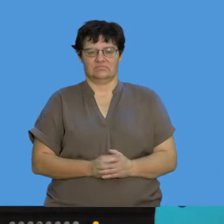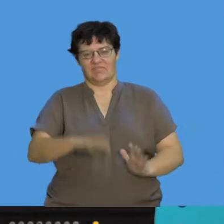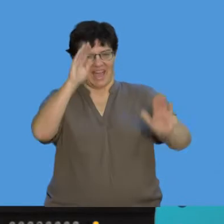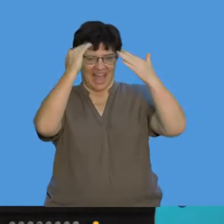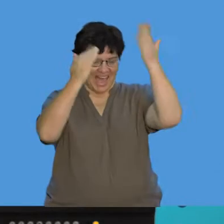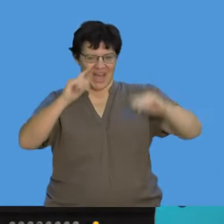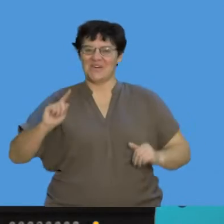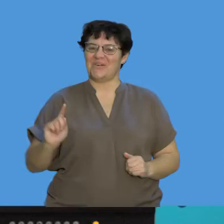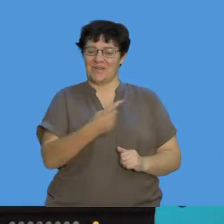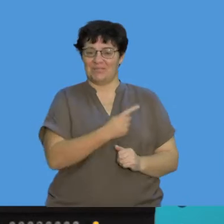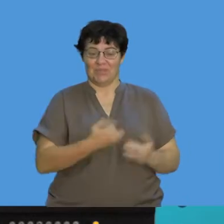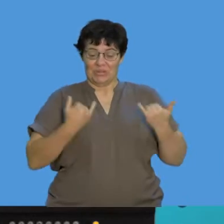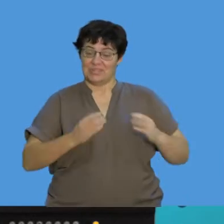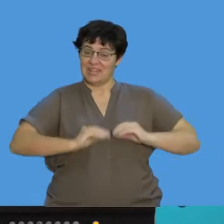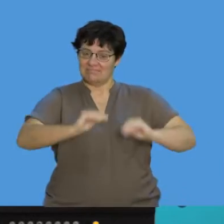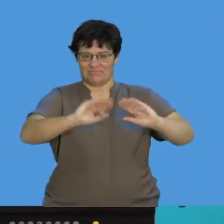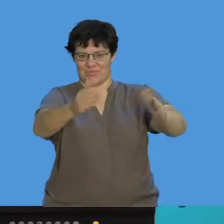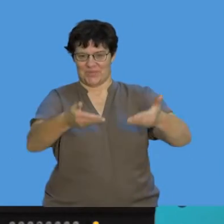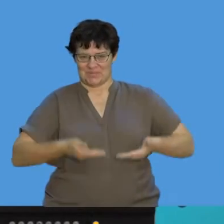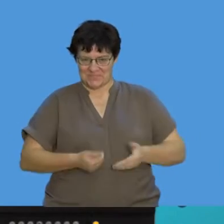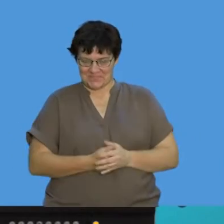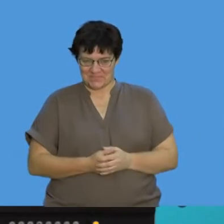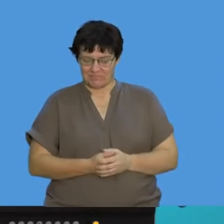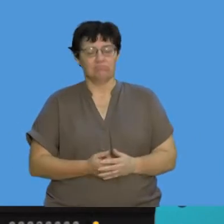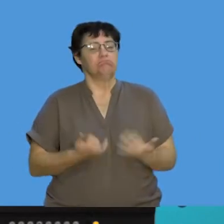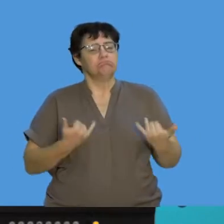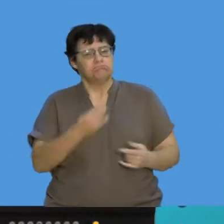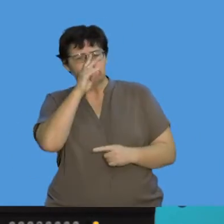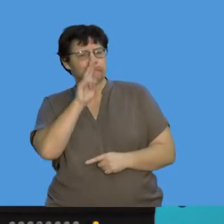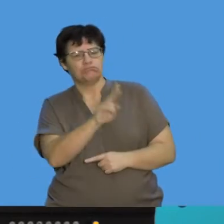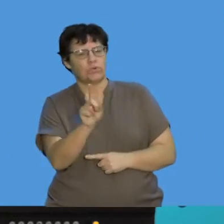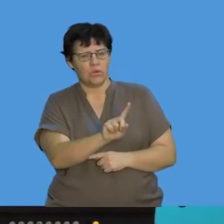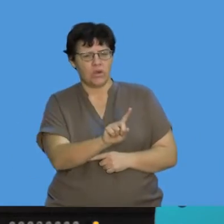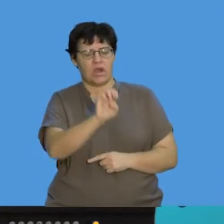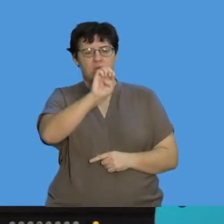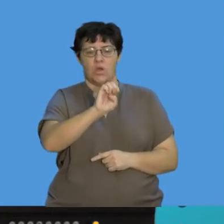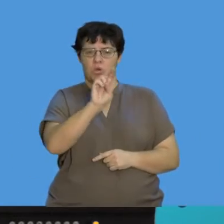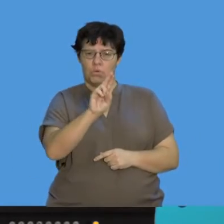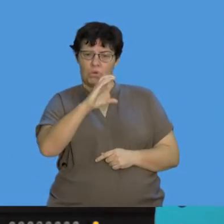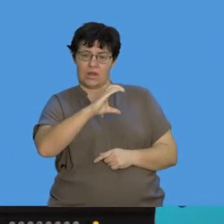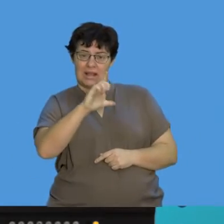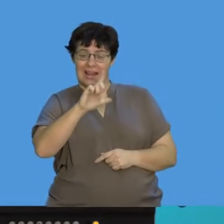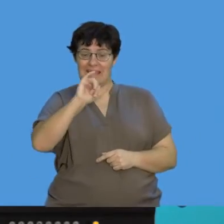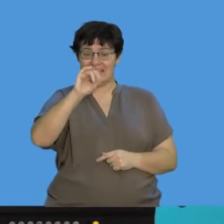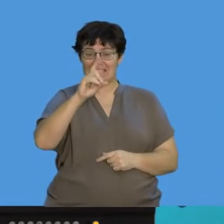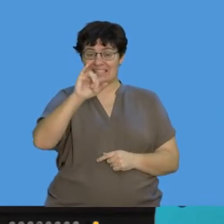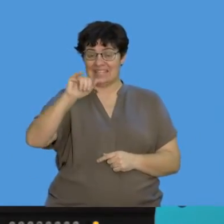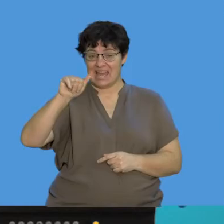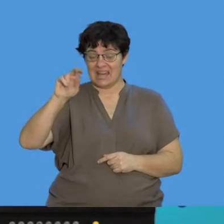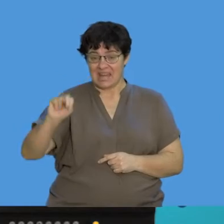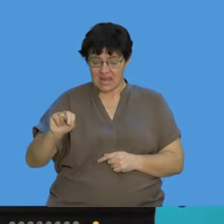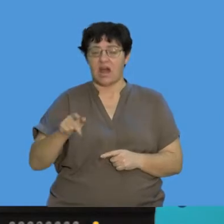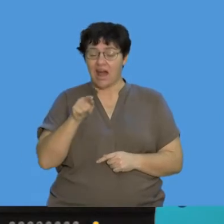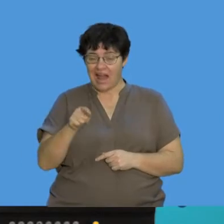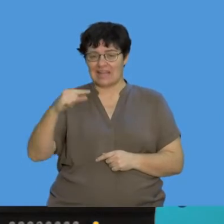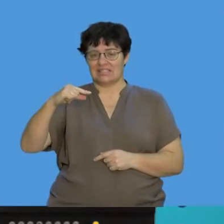Hi guys, welcome to today's lesson. So today we're going to be looking at some Euclidean geometry, right? I know this is one of those